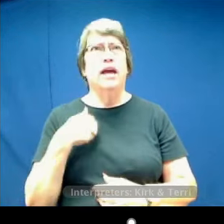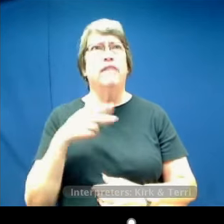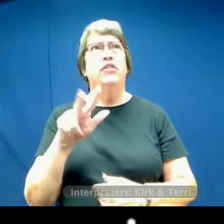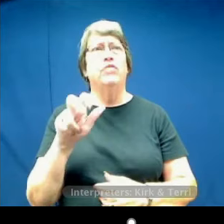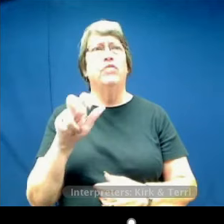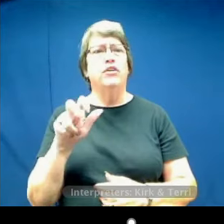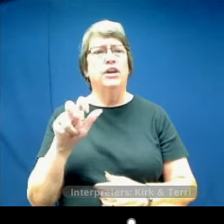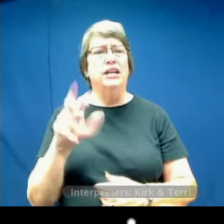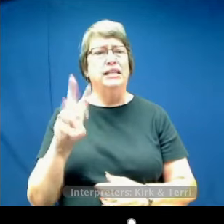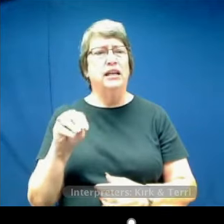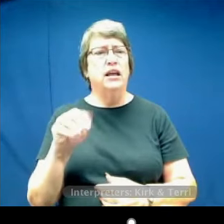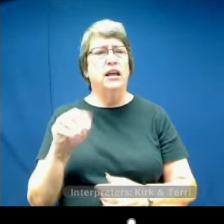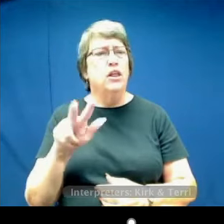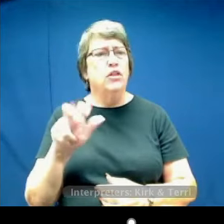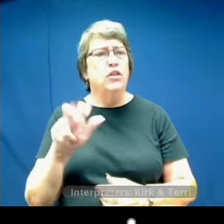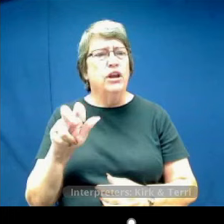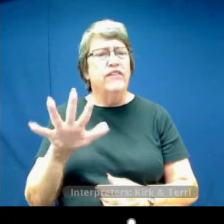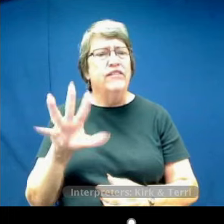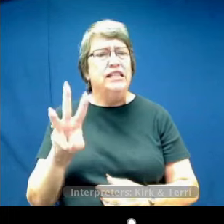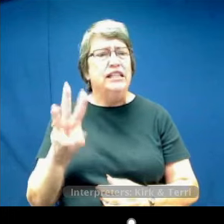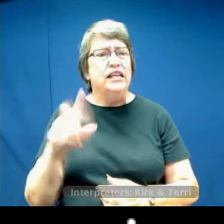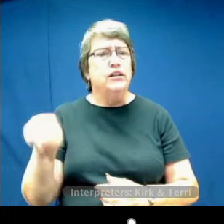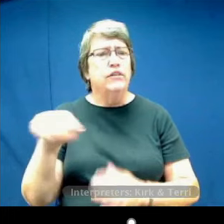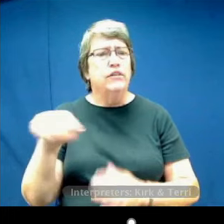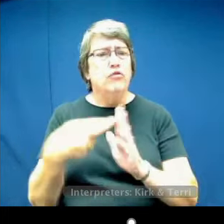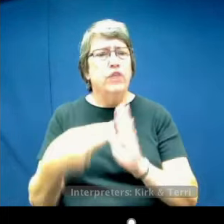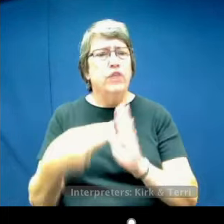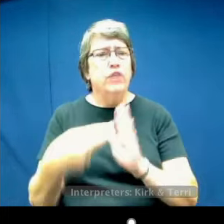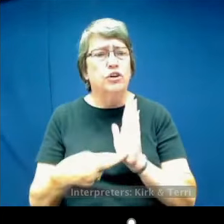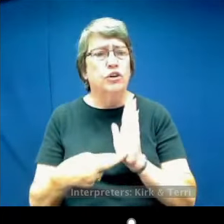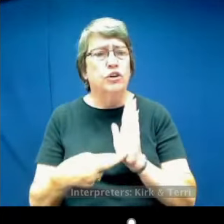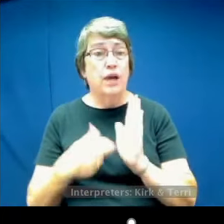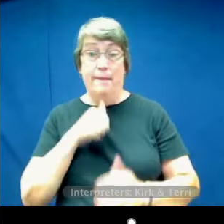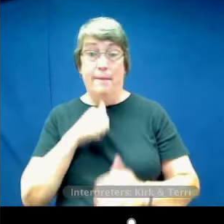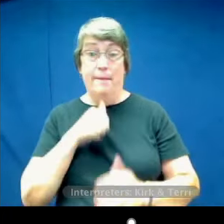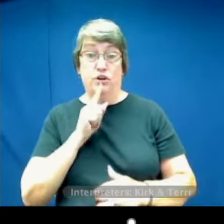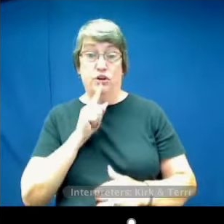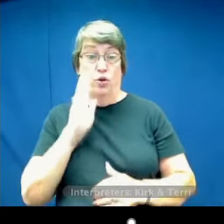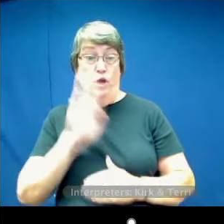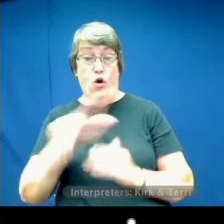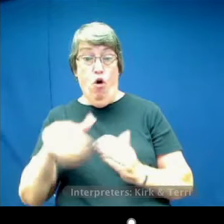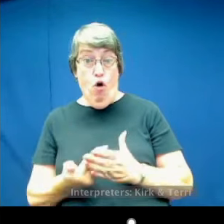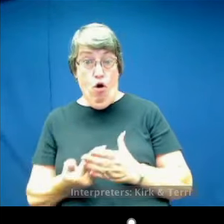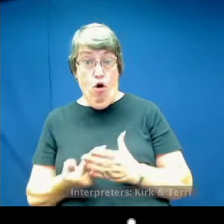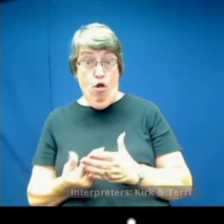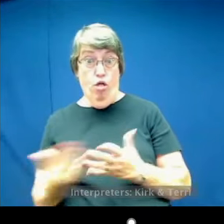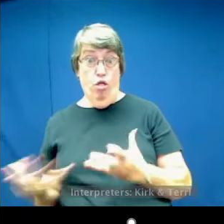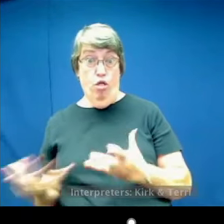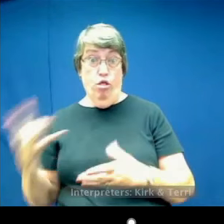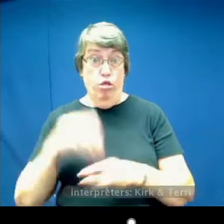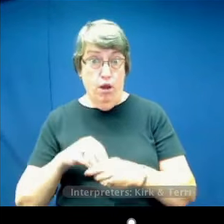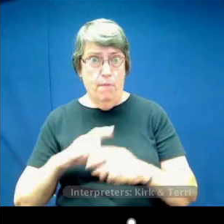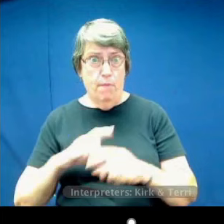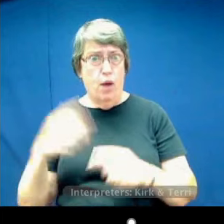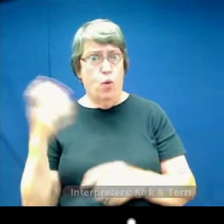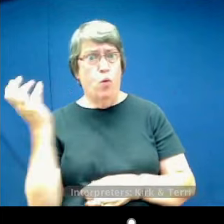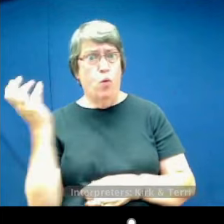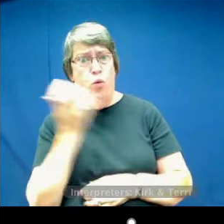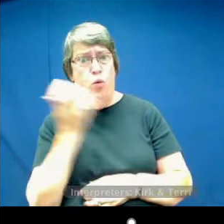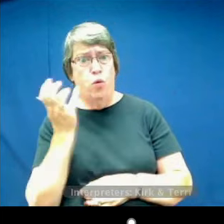356 of you registered. I don't know if everyone will actually come, but I have to say that's a pretty amazing number who are